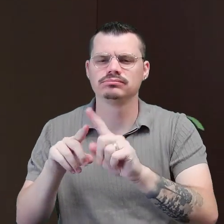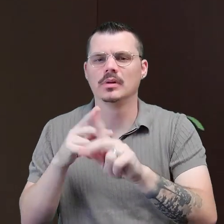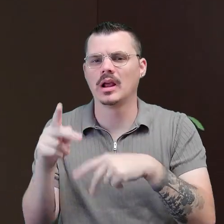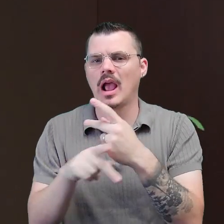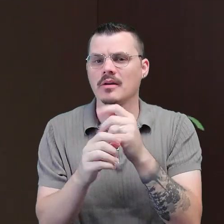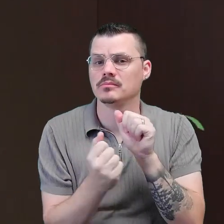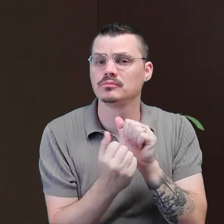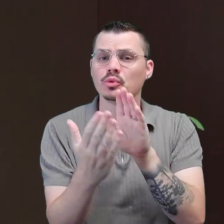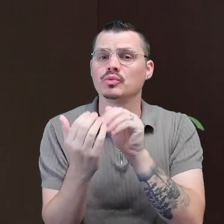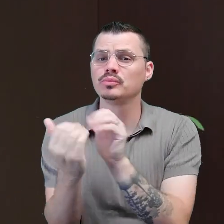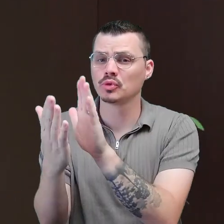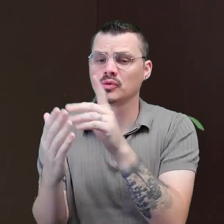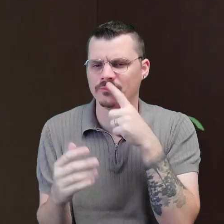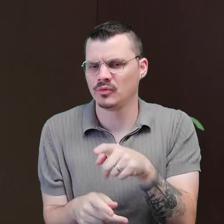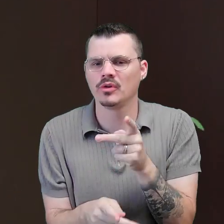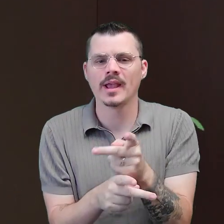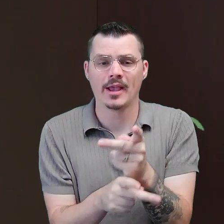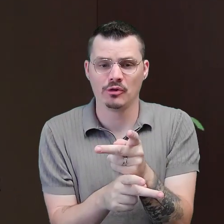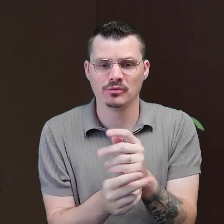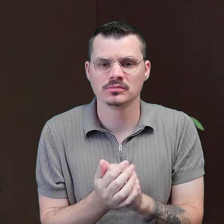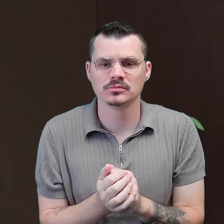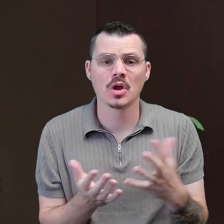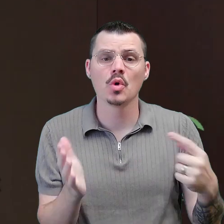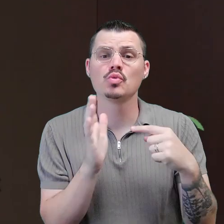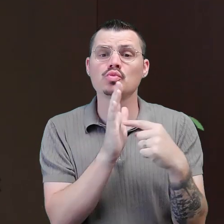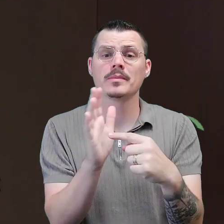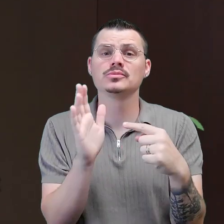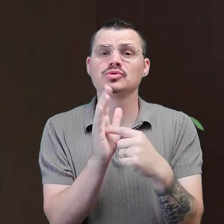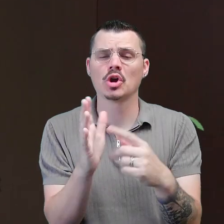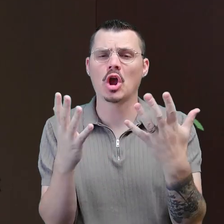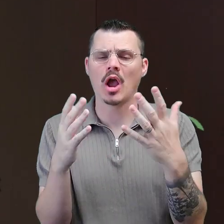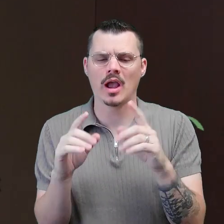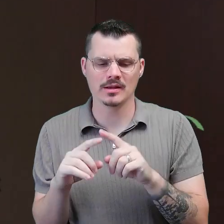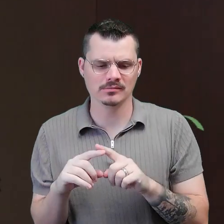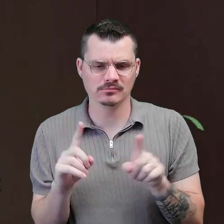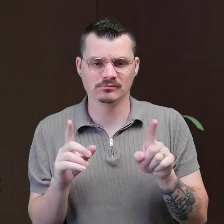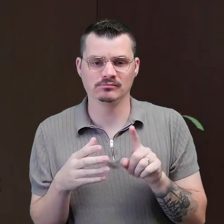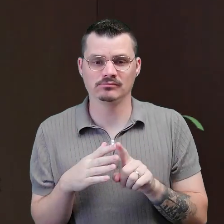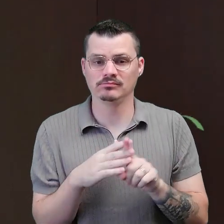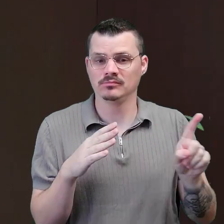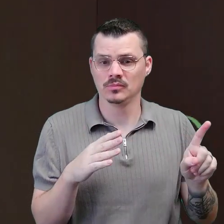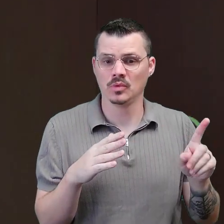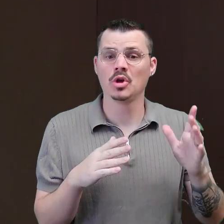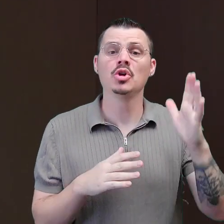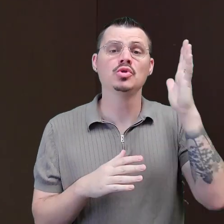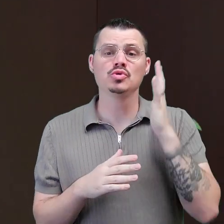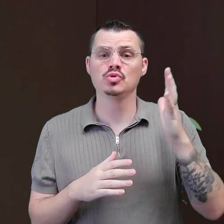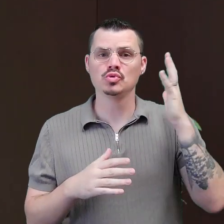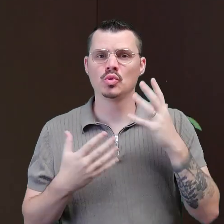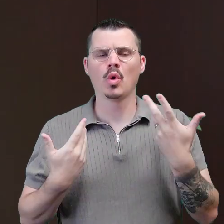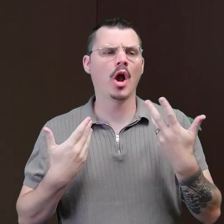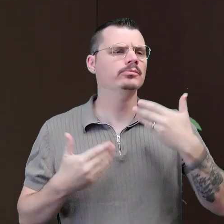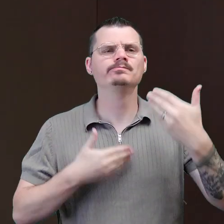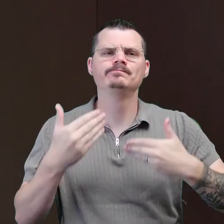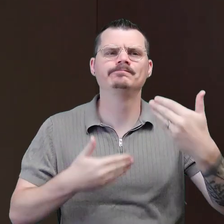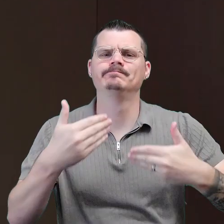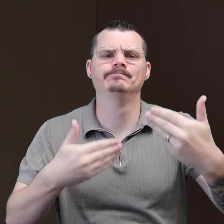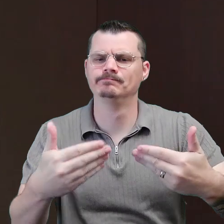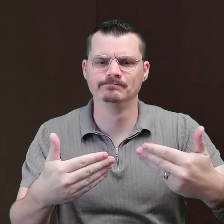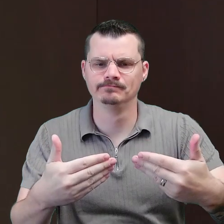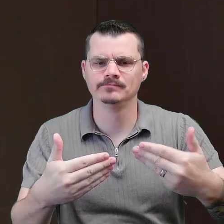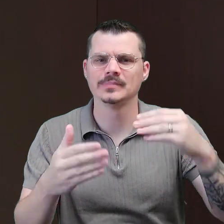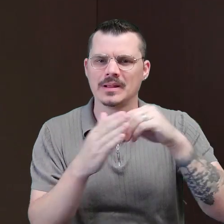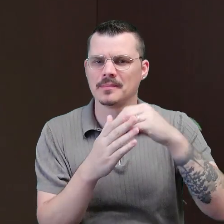different approaches to care. And it represents a departure from what used to constitute business as